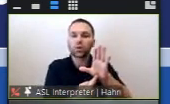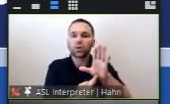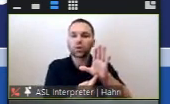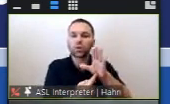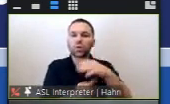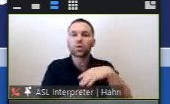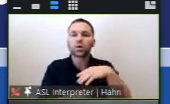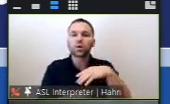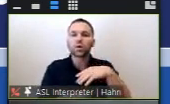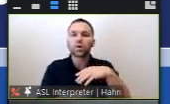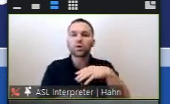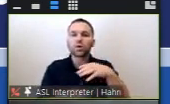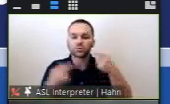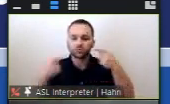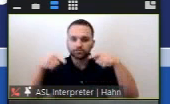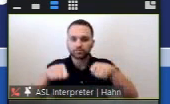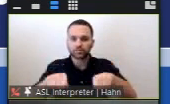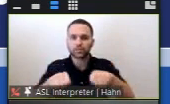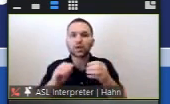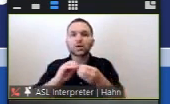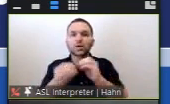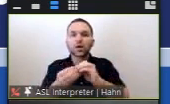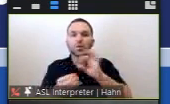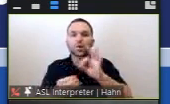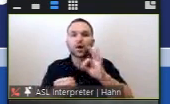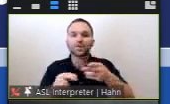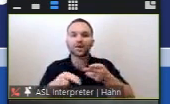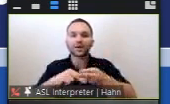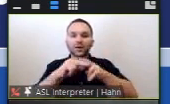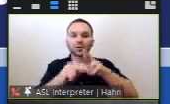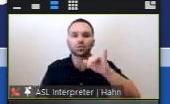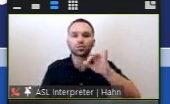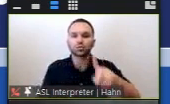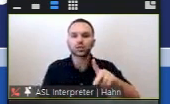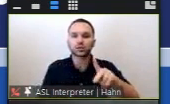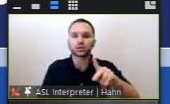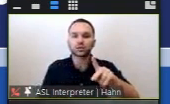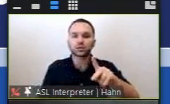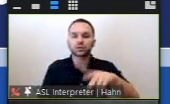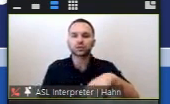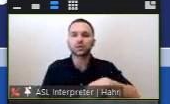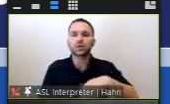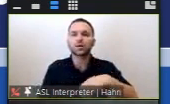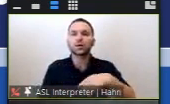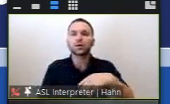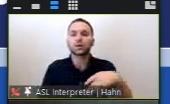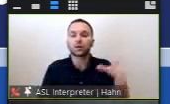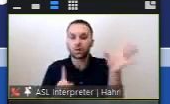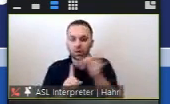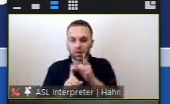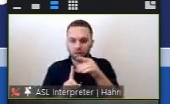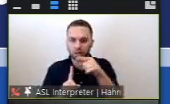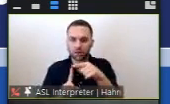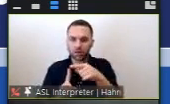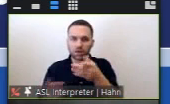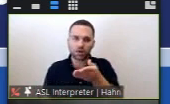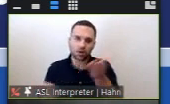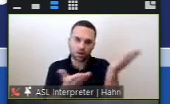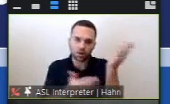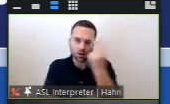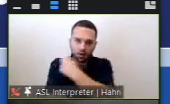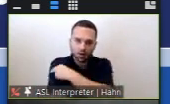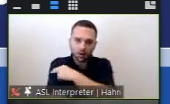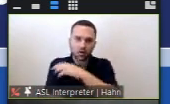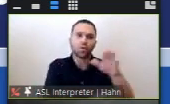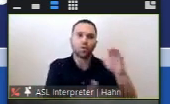the level of increased risk that is associated with becoming a case, being hospitalized, or dying from COVID-19 if you are